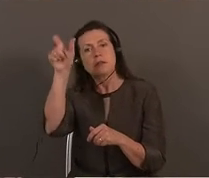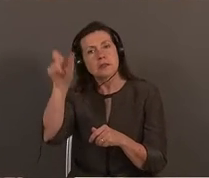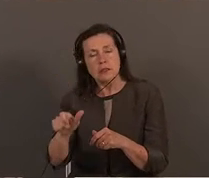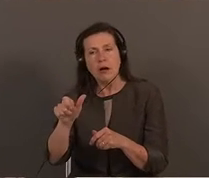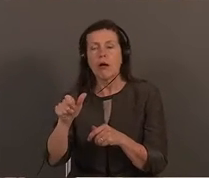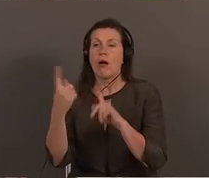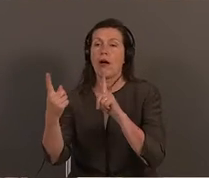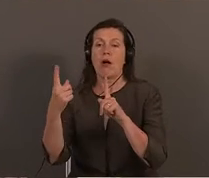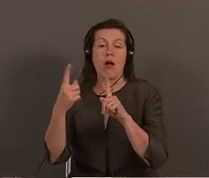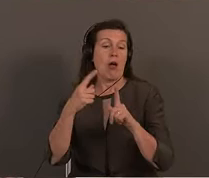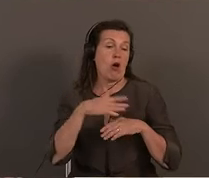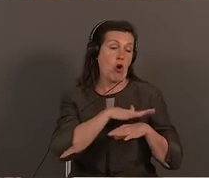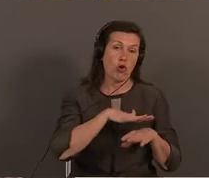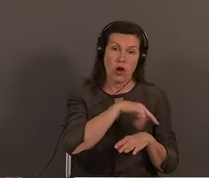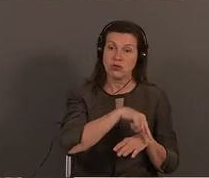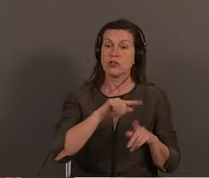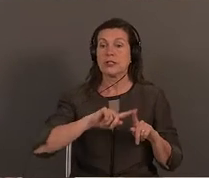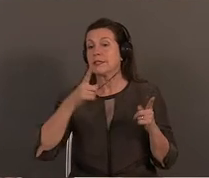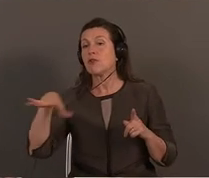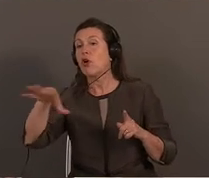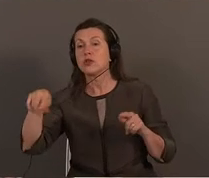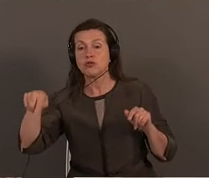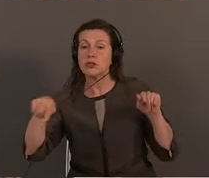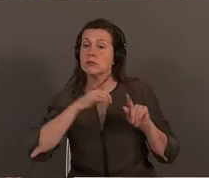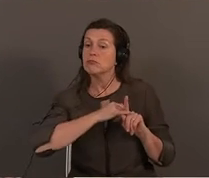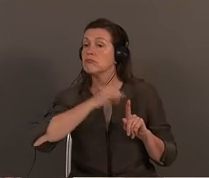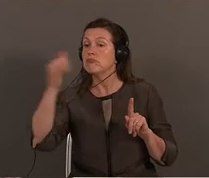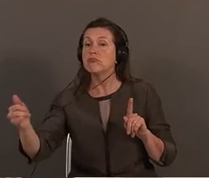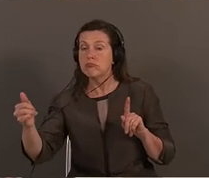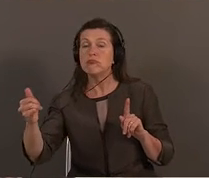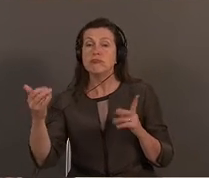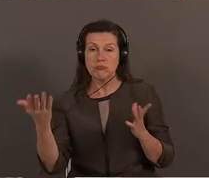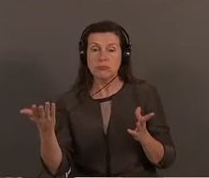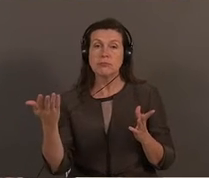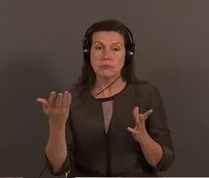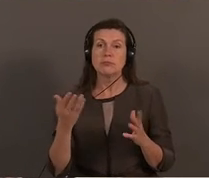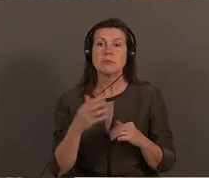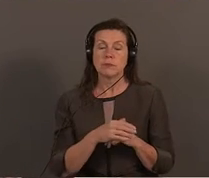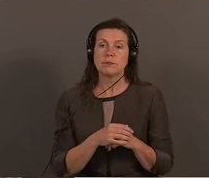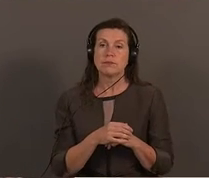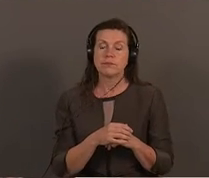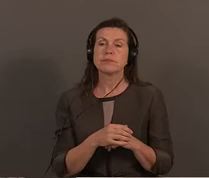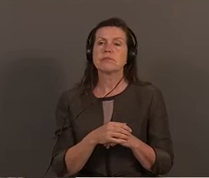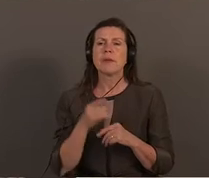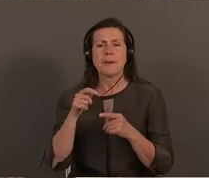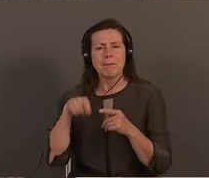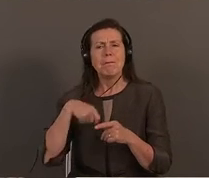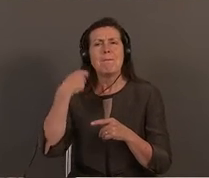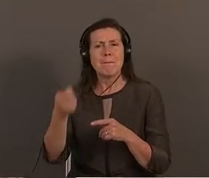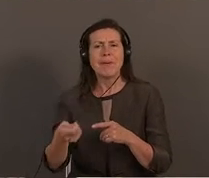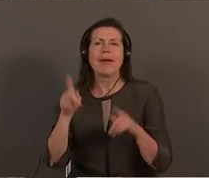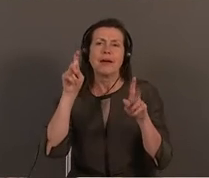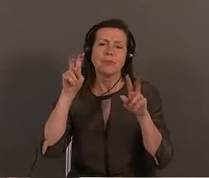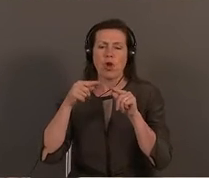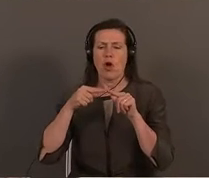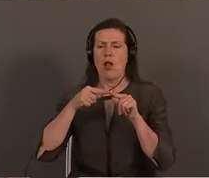other countries, then yes, they have to pay for long